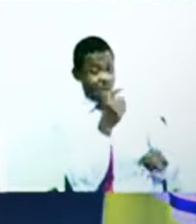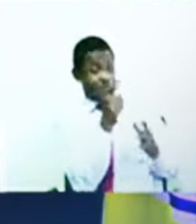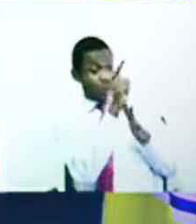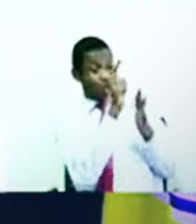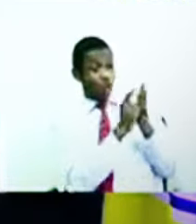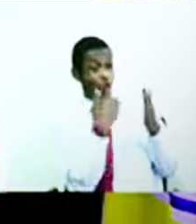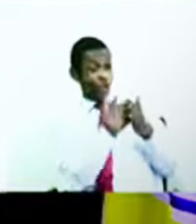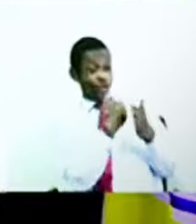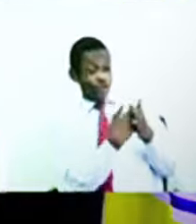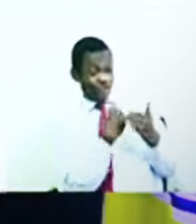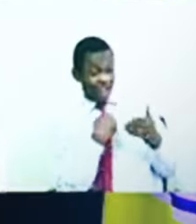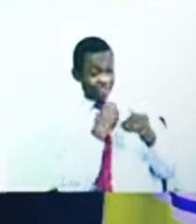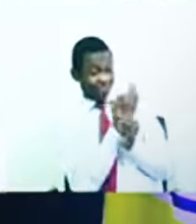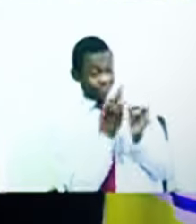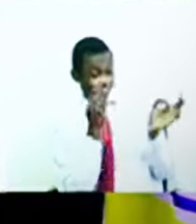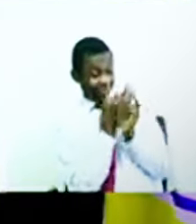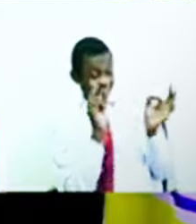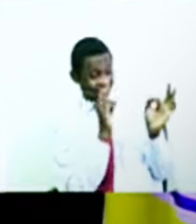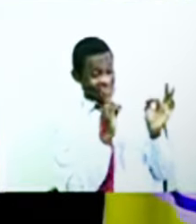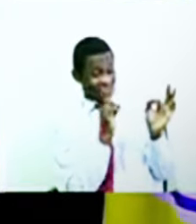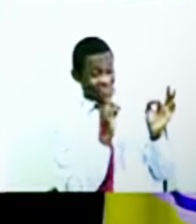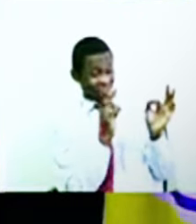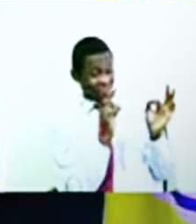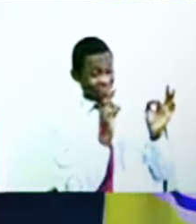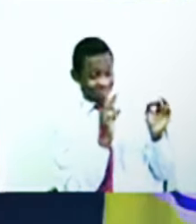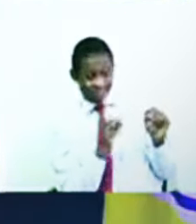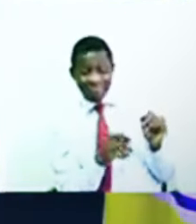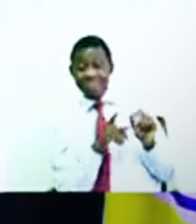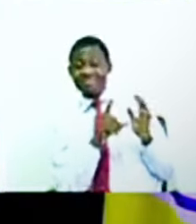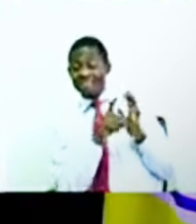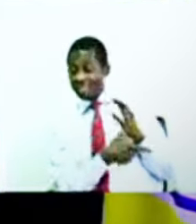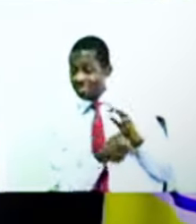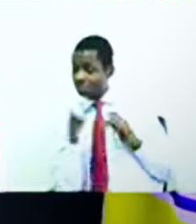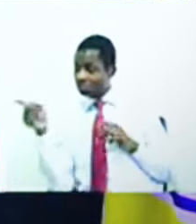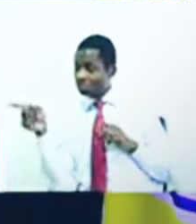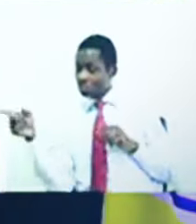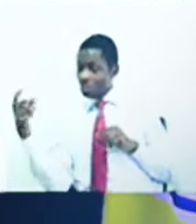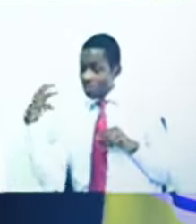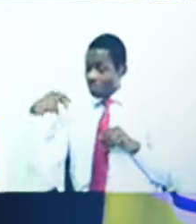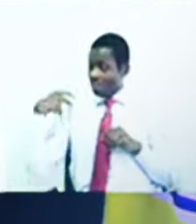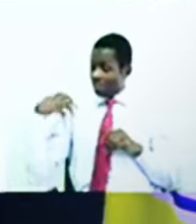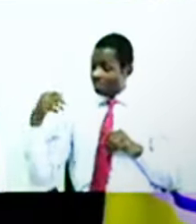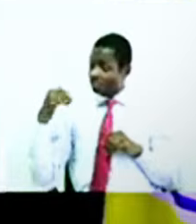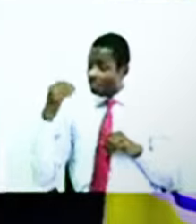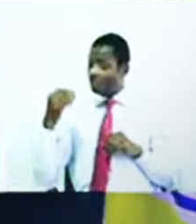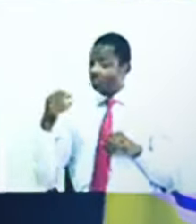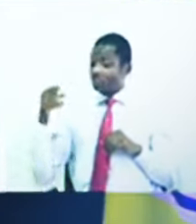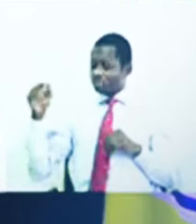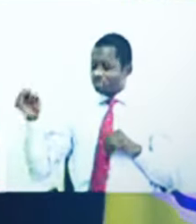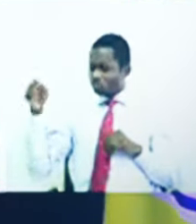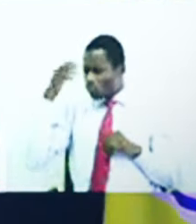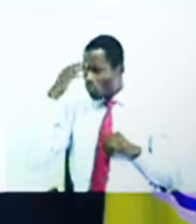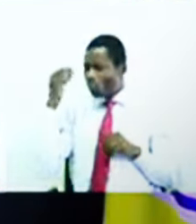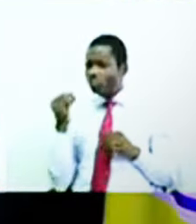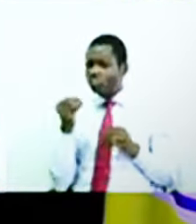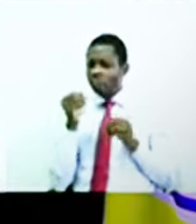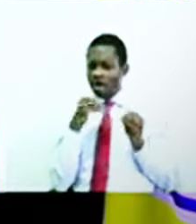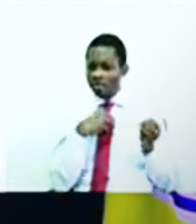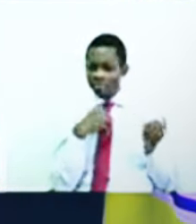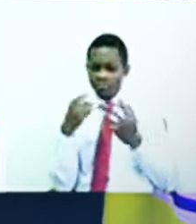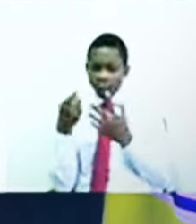has is to deceive, cast some doubt on the law, and keep this slave on the plantation.